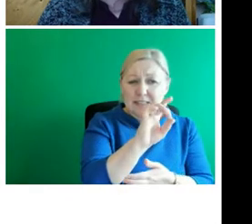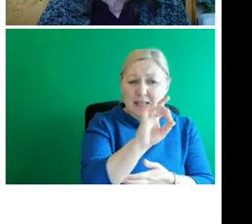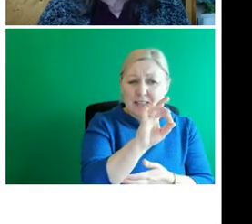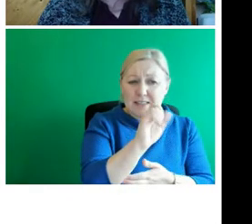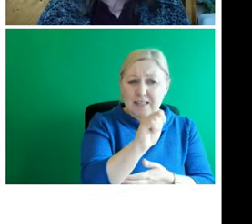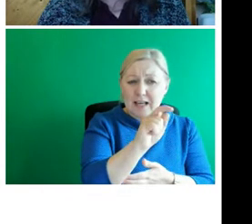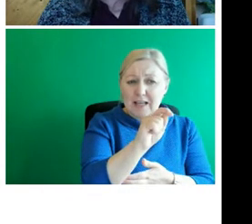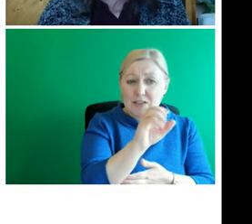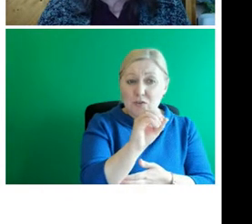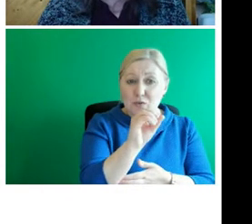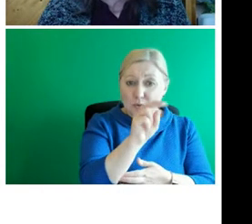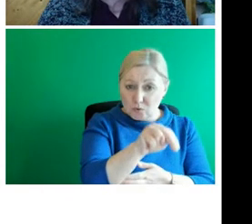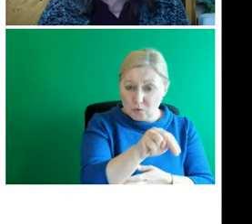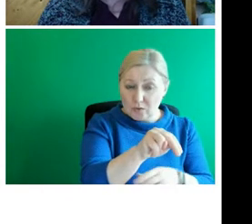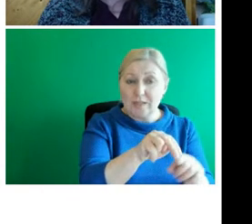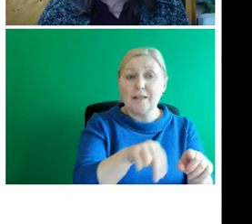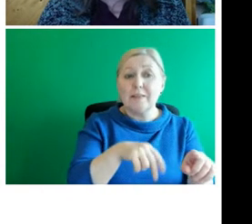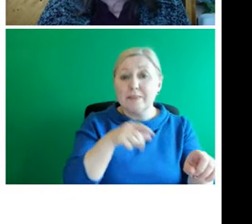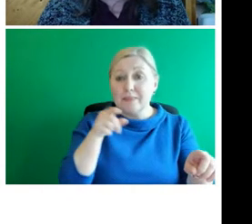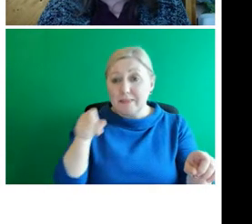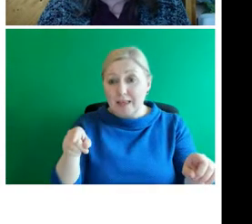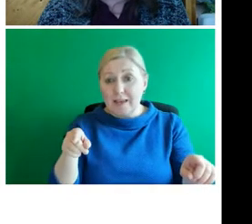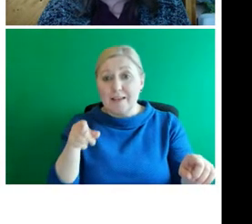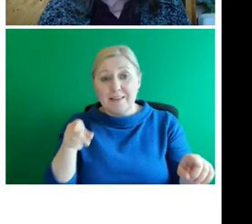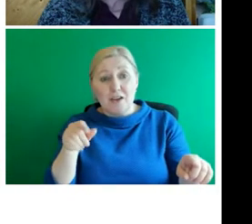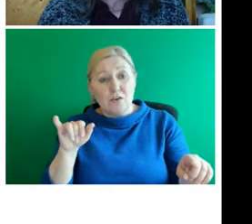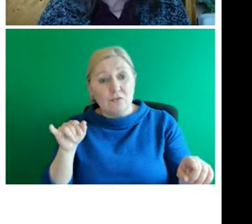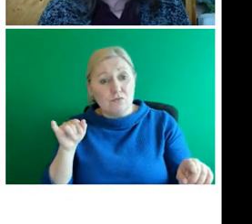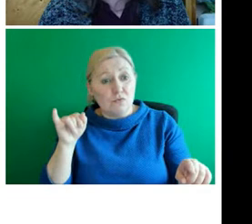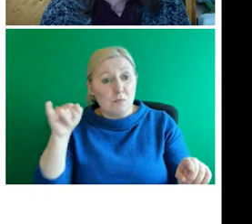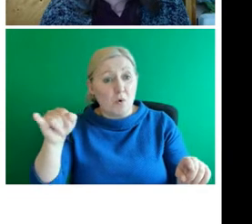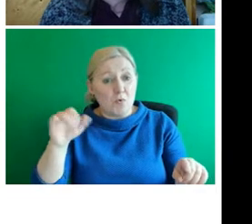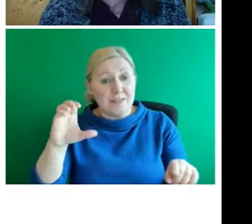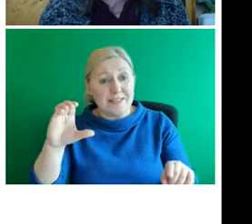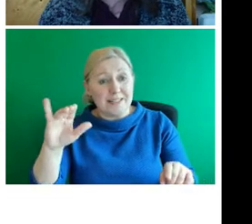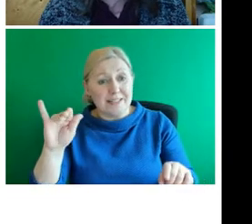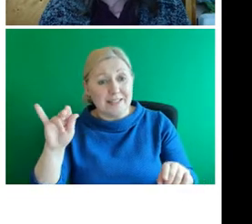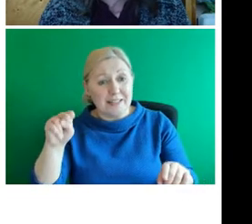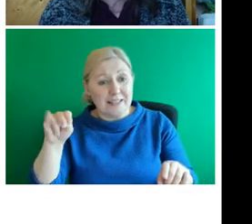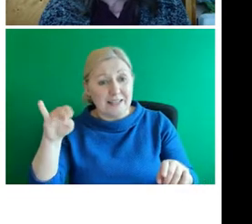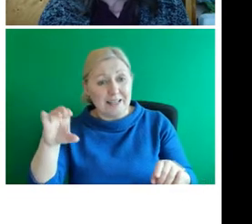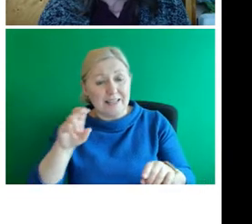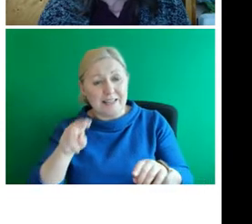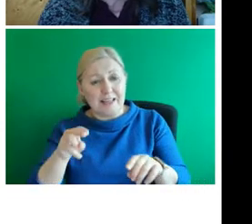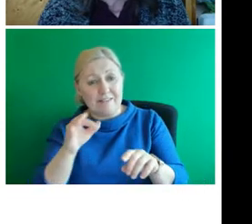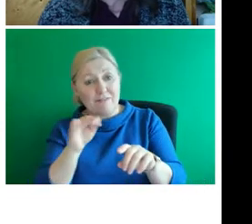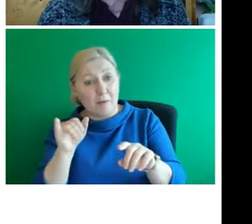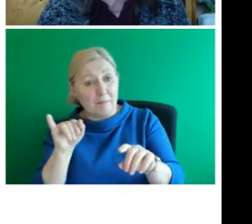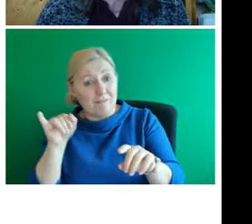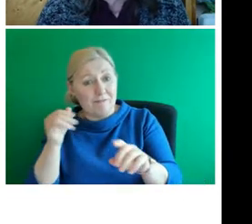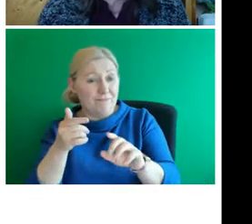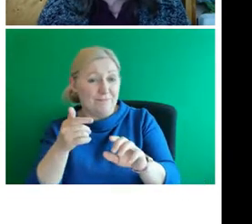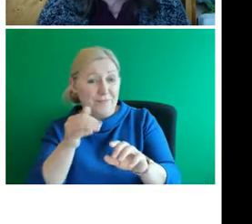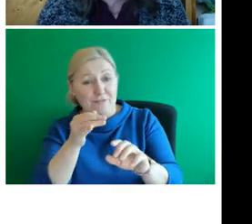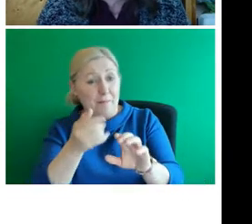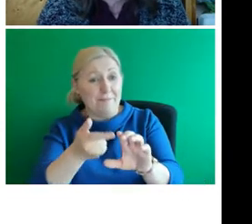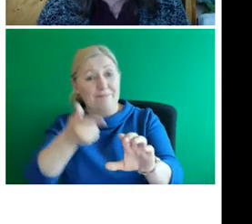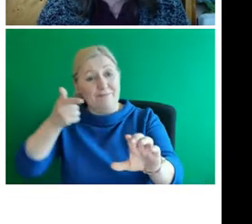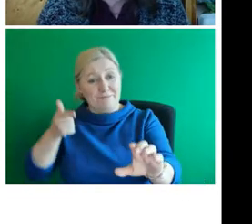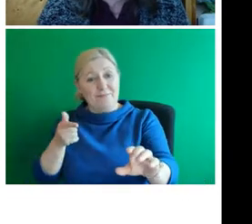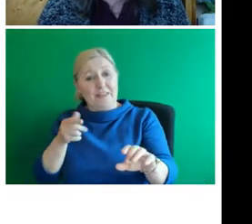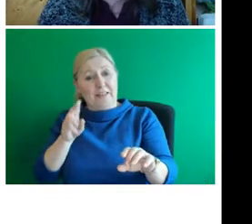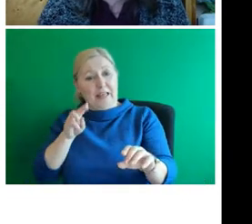memory clinic also offers remote diagnosis and remote interventions. And then just to wrap